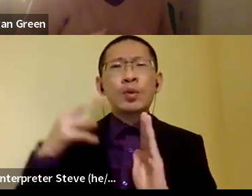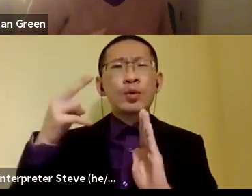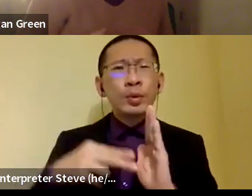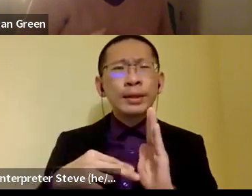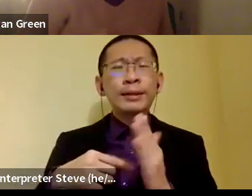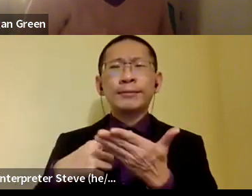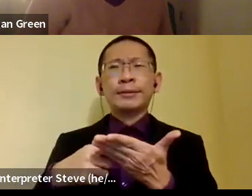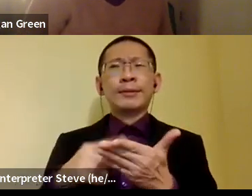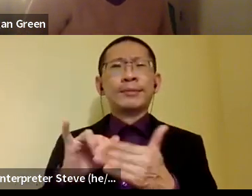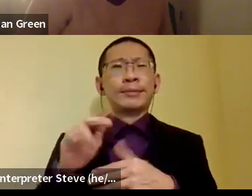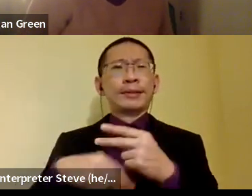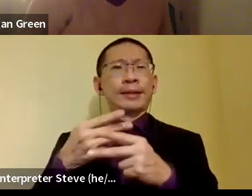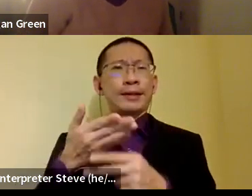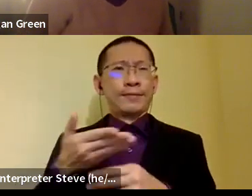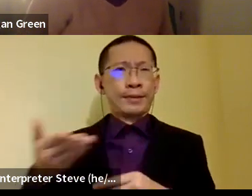about, that kind of thing.